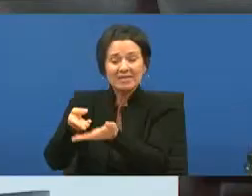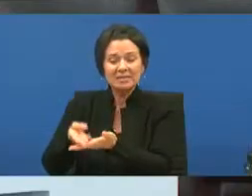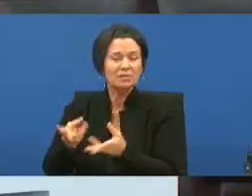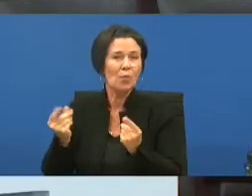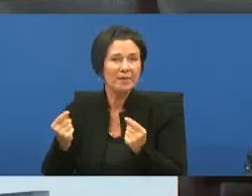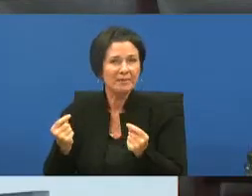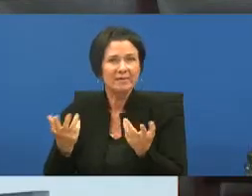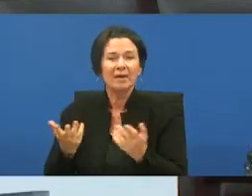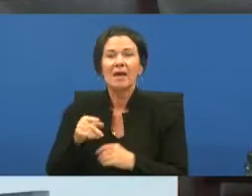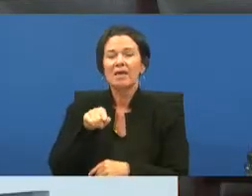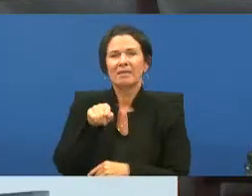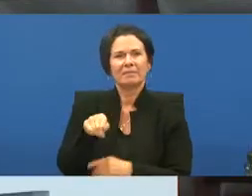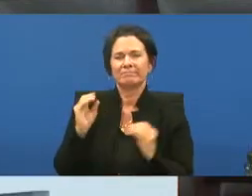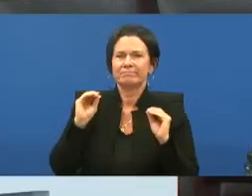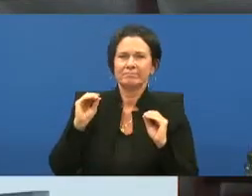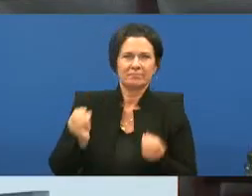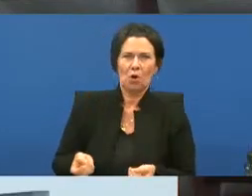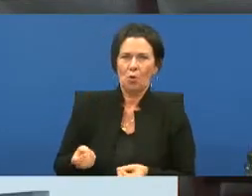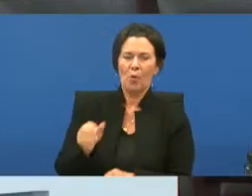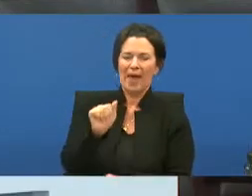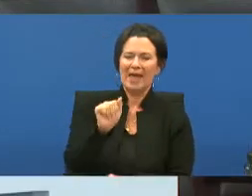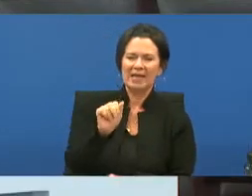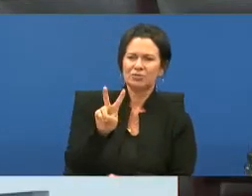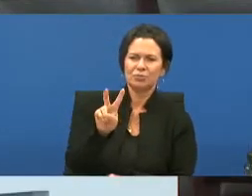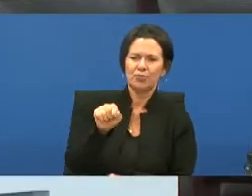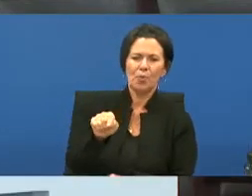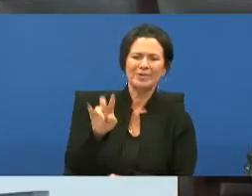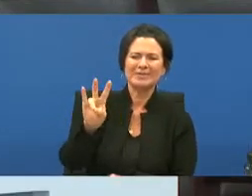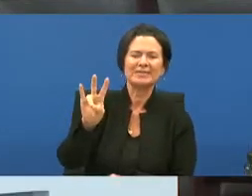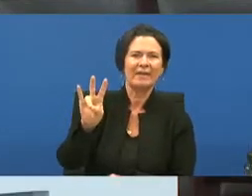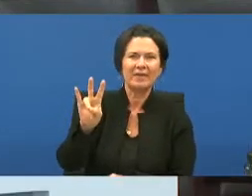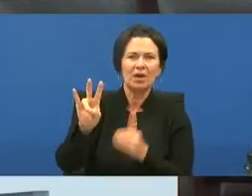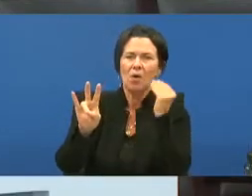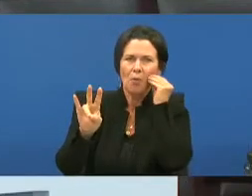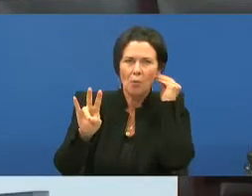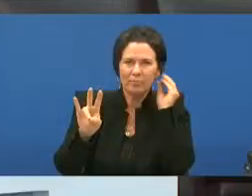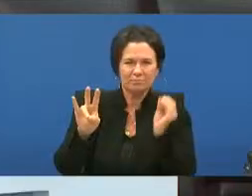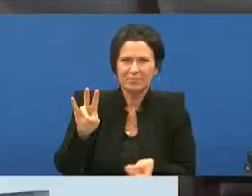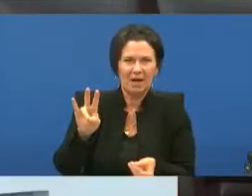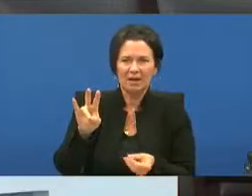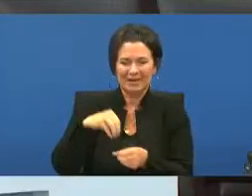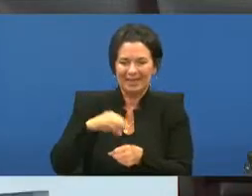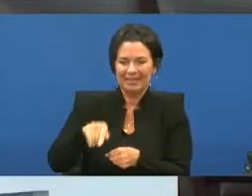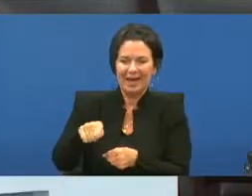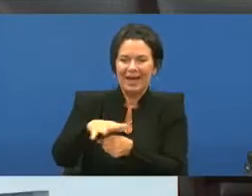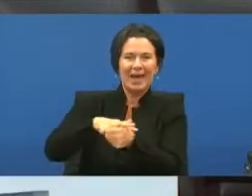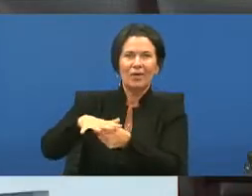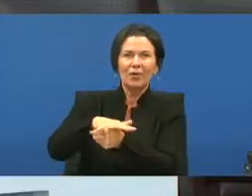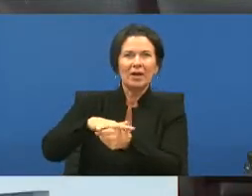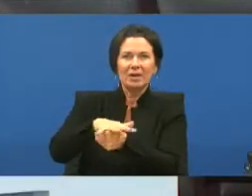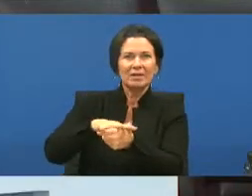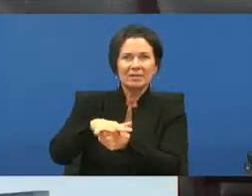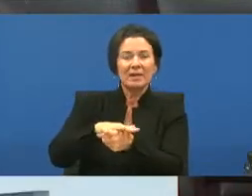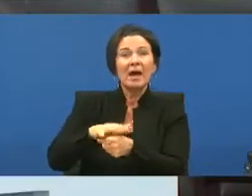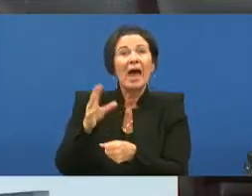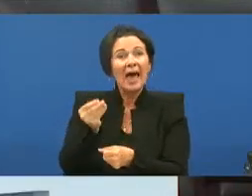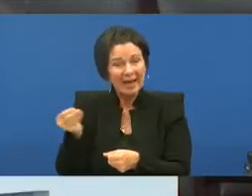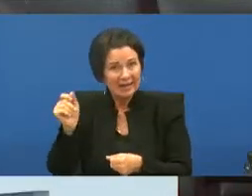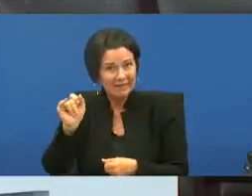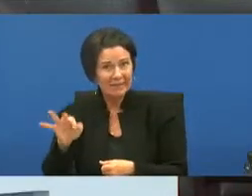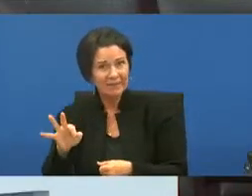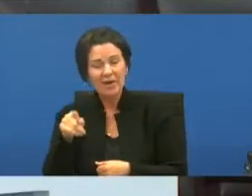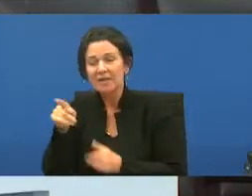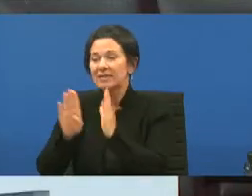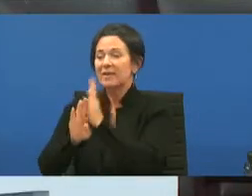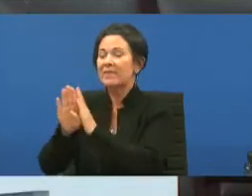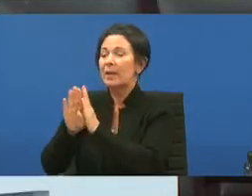that there is no A2.7 homes in this area, subdivisions in this area. And if the